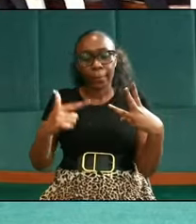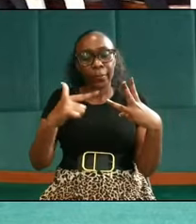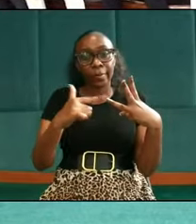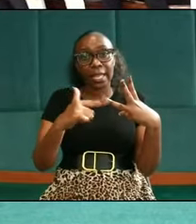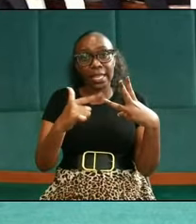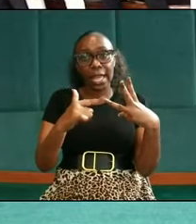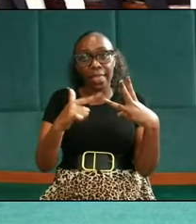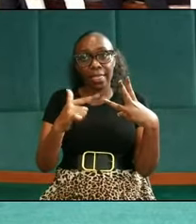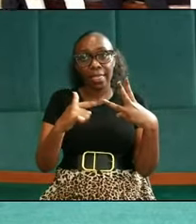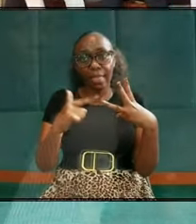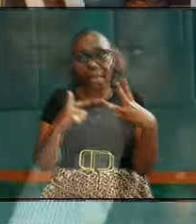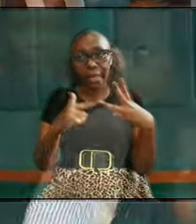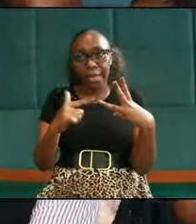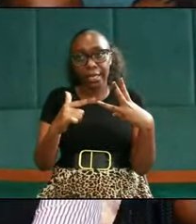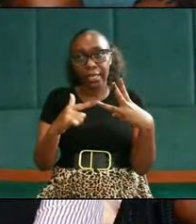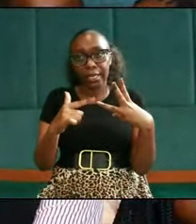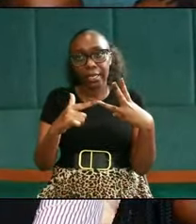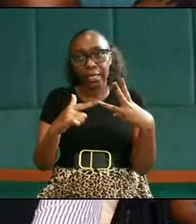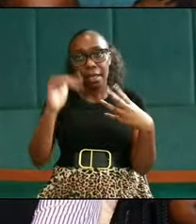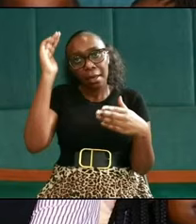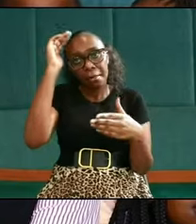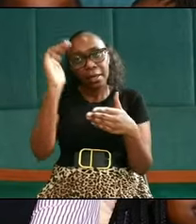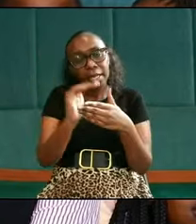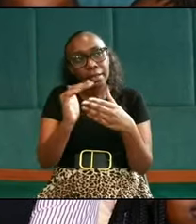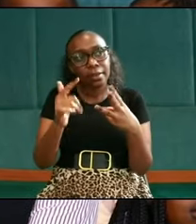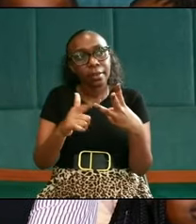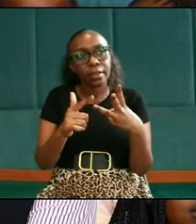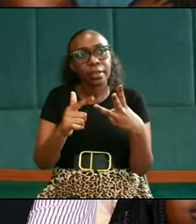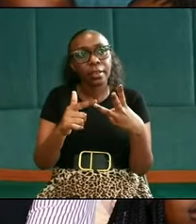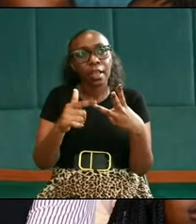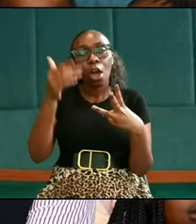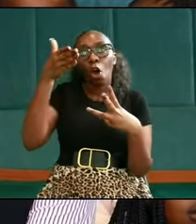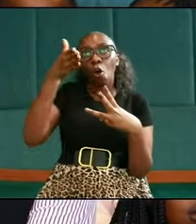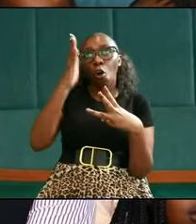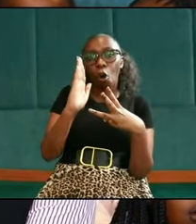The third fundamental belief is God